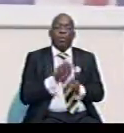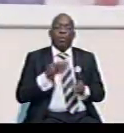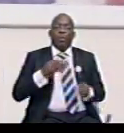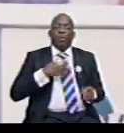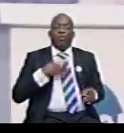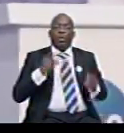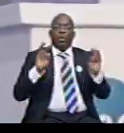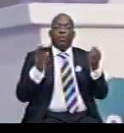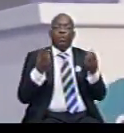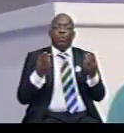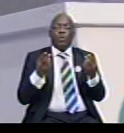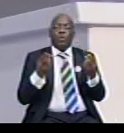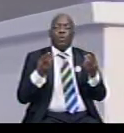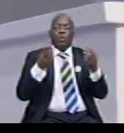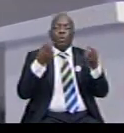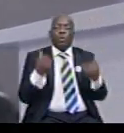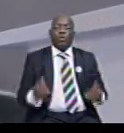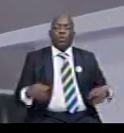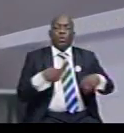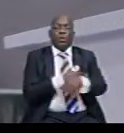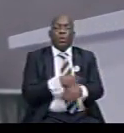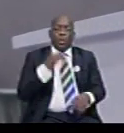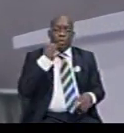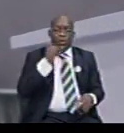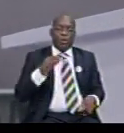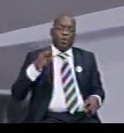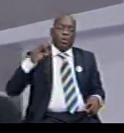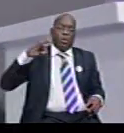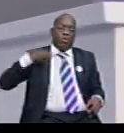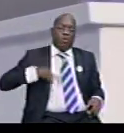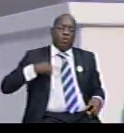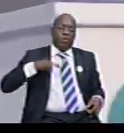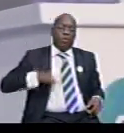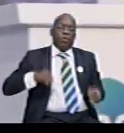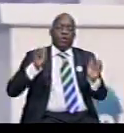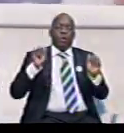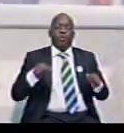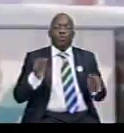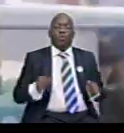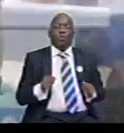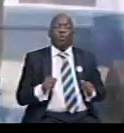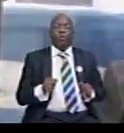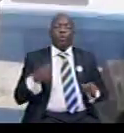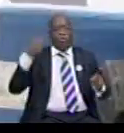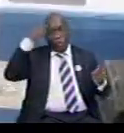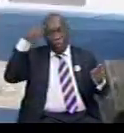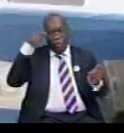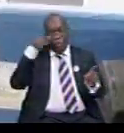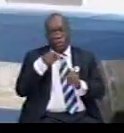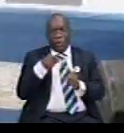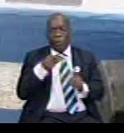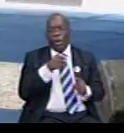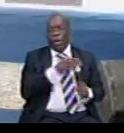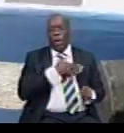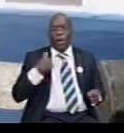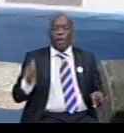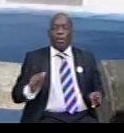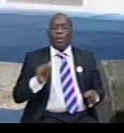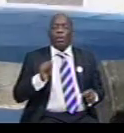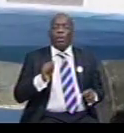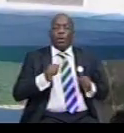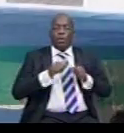is profitable pursuit and perseverance in the end